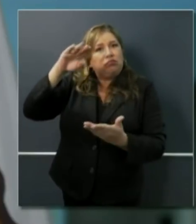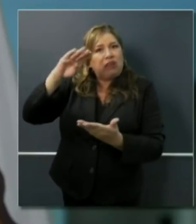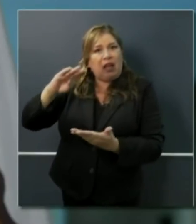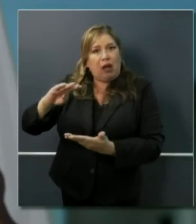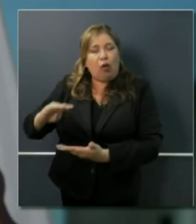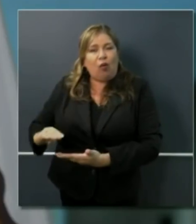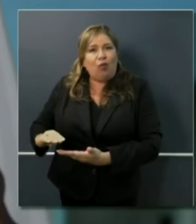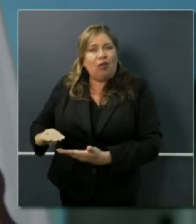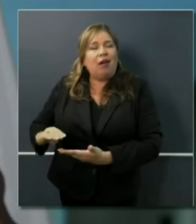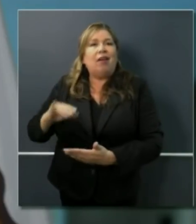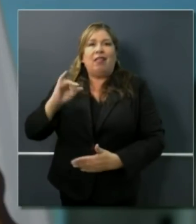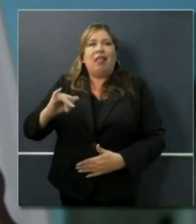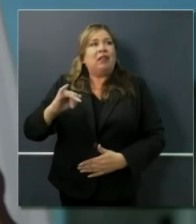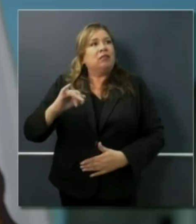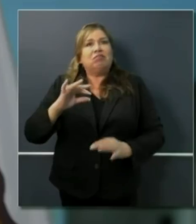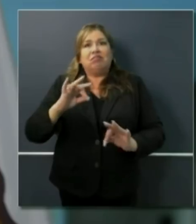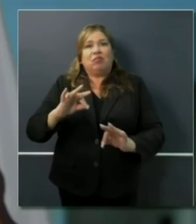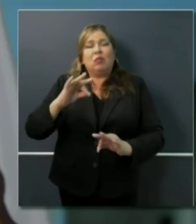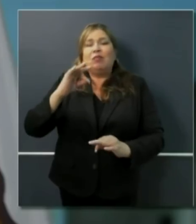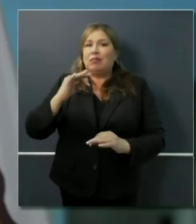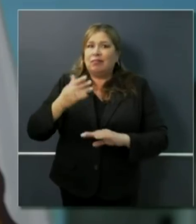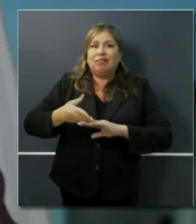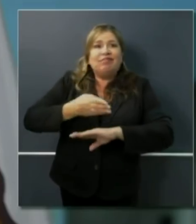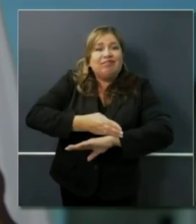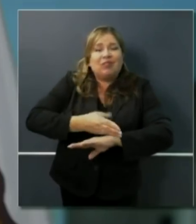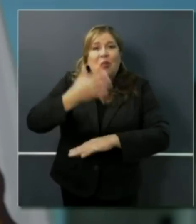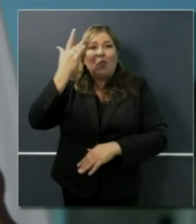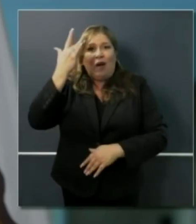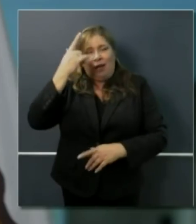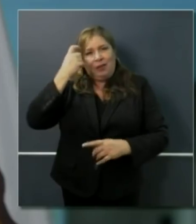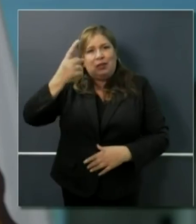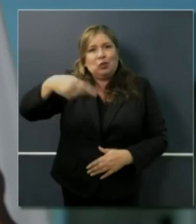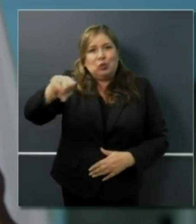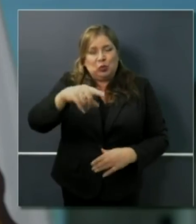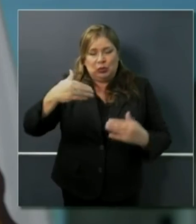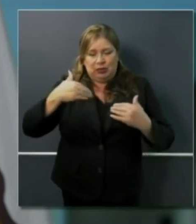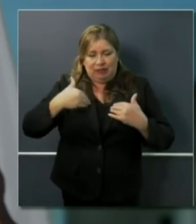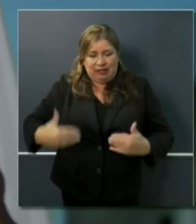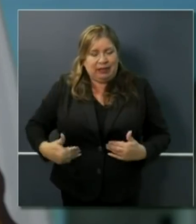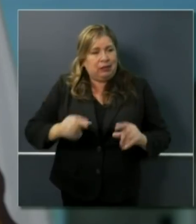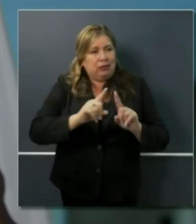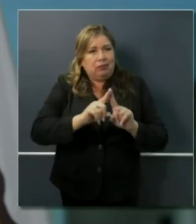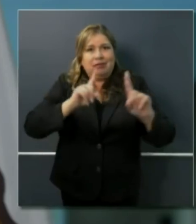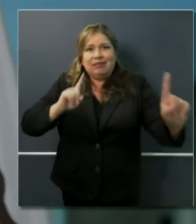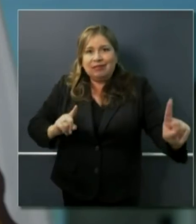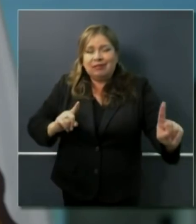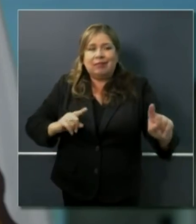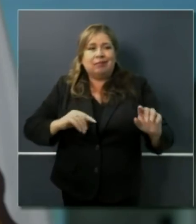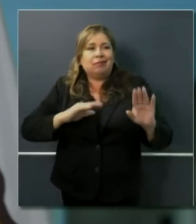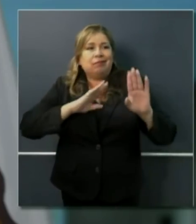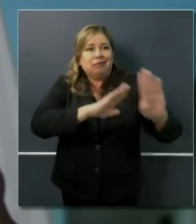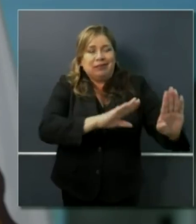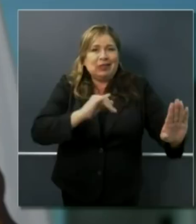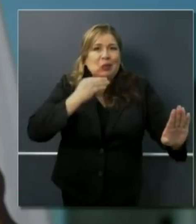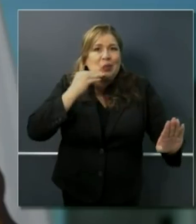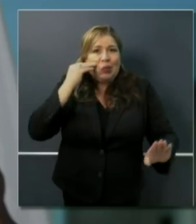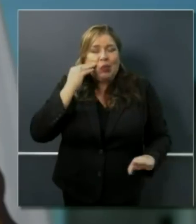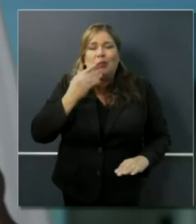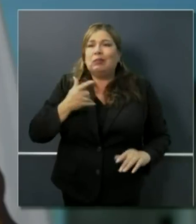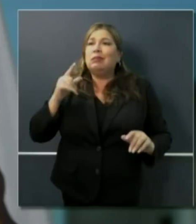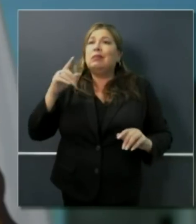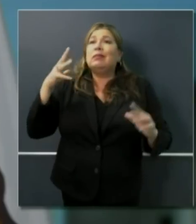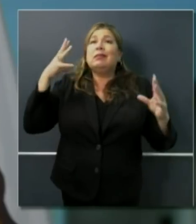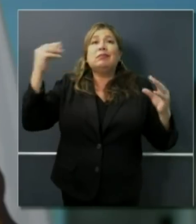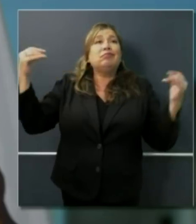because you practiced social distancing, you are practicing physical distancing, and you're abiding by the stay-at-home